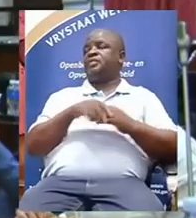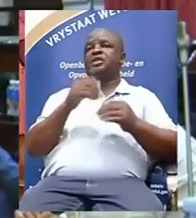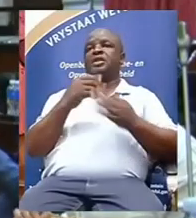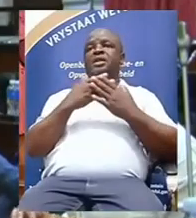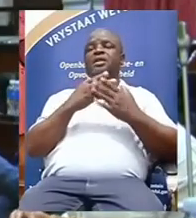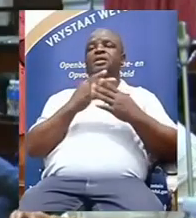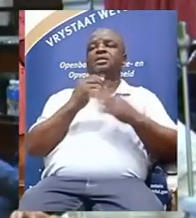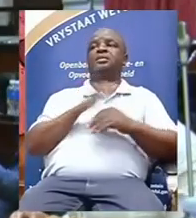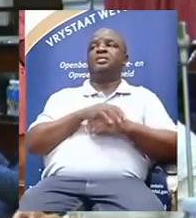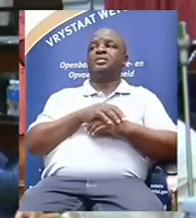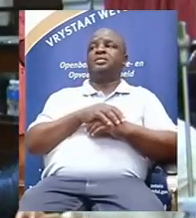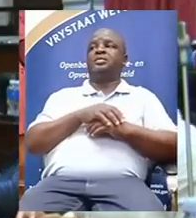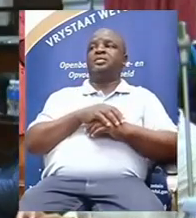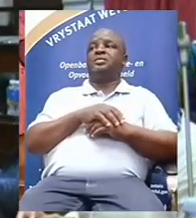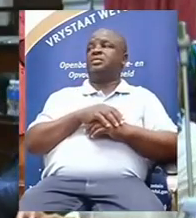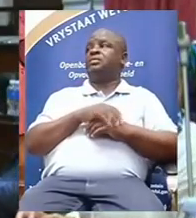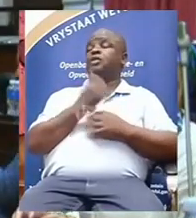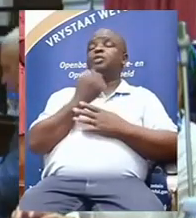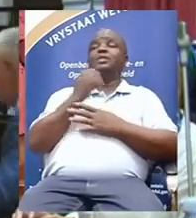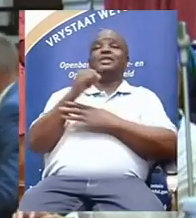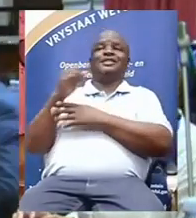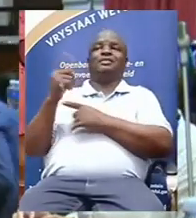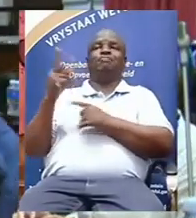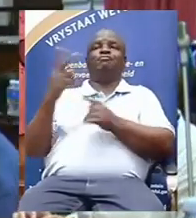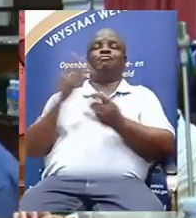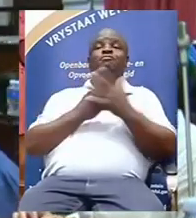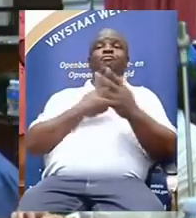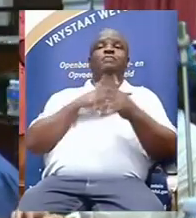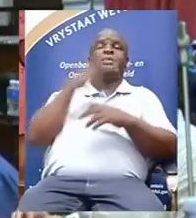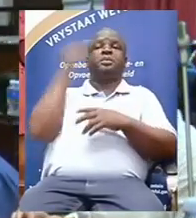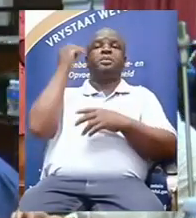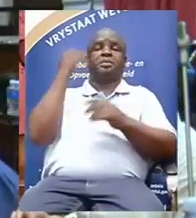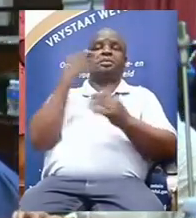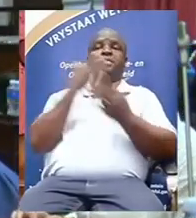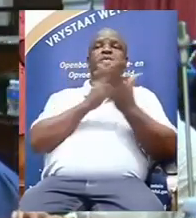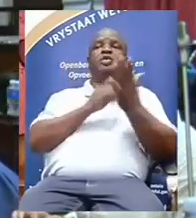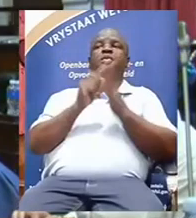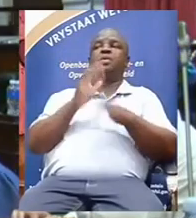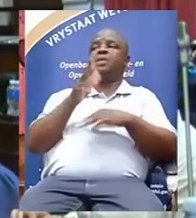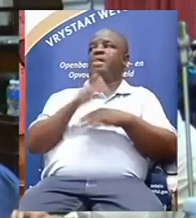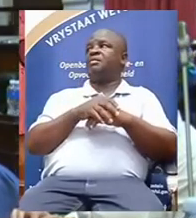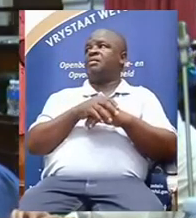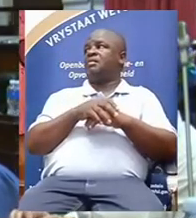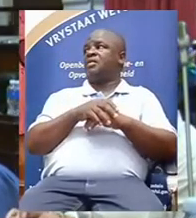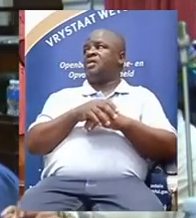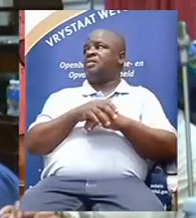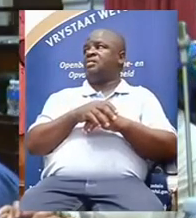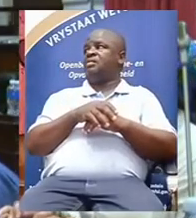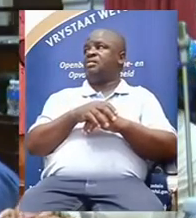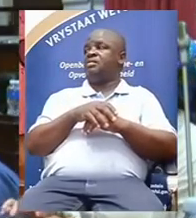We note your objections. We write them down. But in terms of